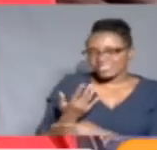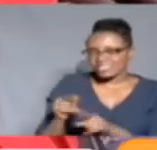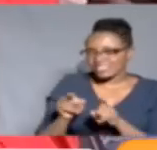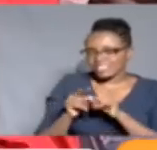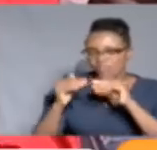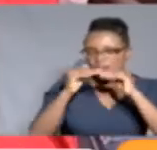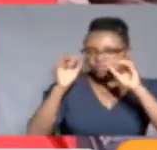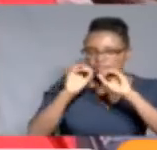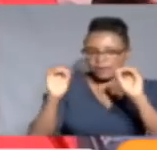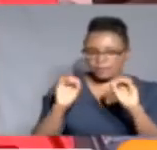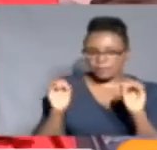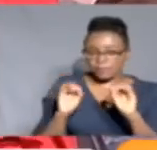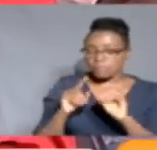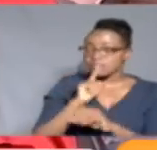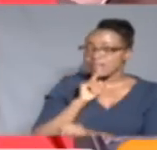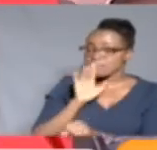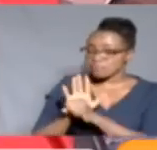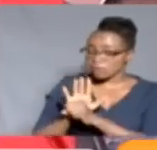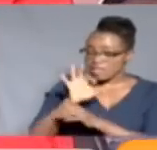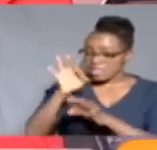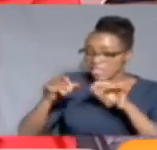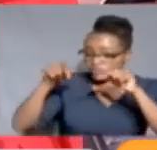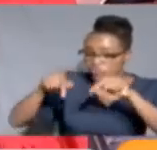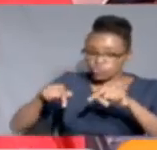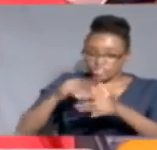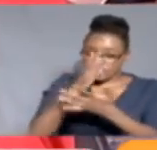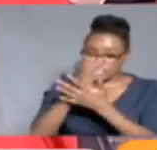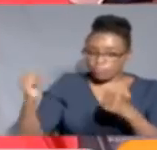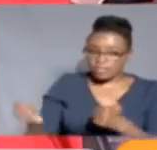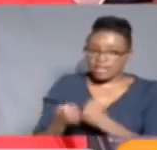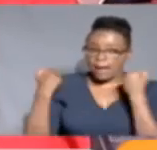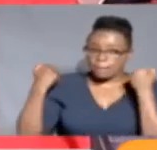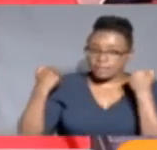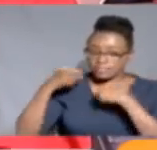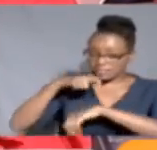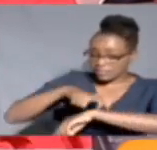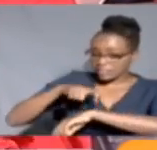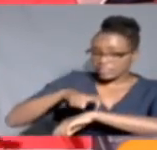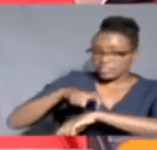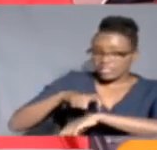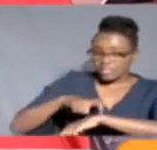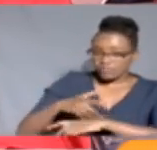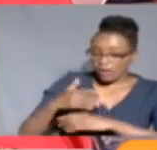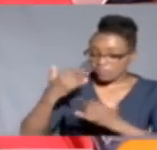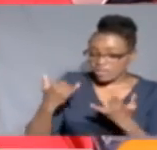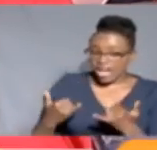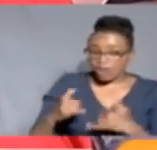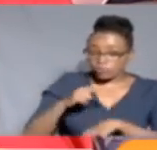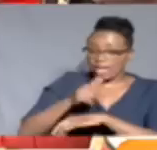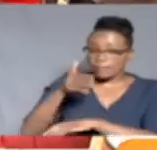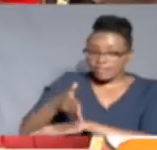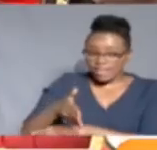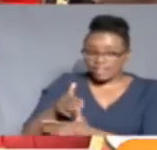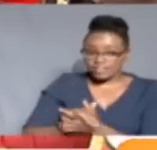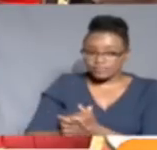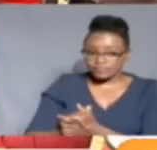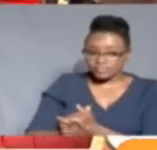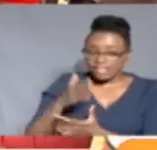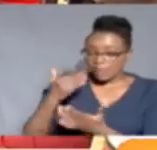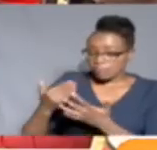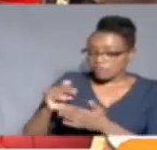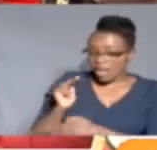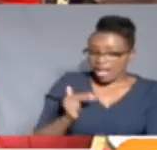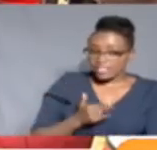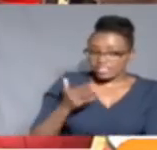Vicky, I can assure you, if today even something happened right now when we are here, men who are